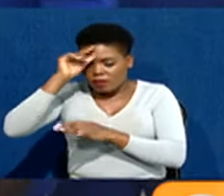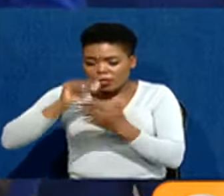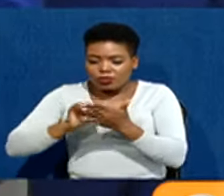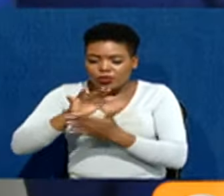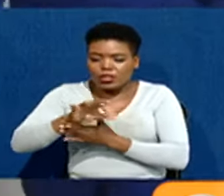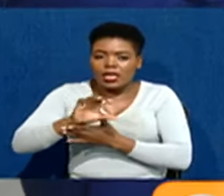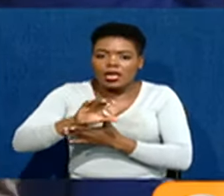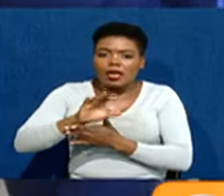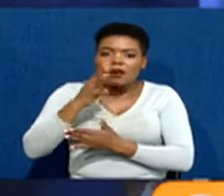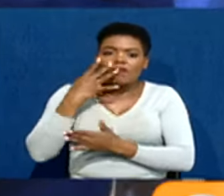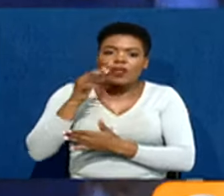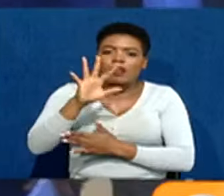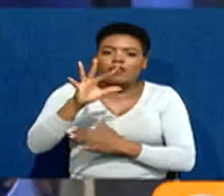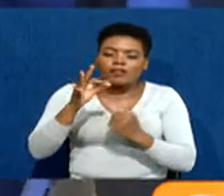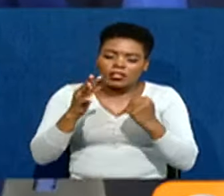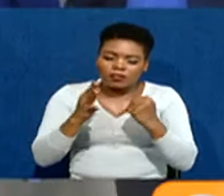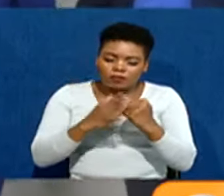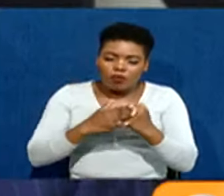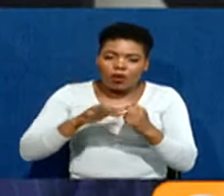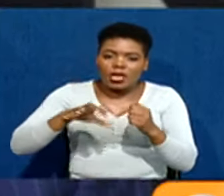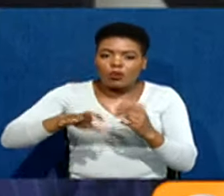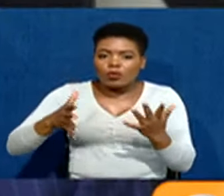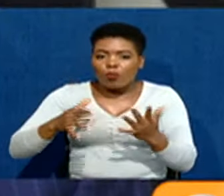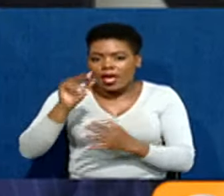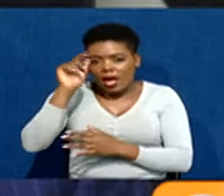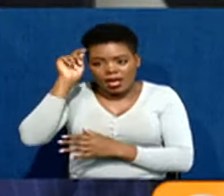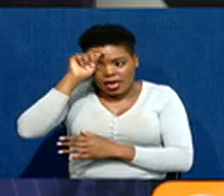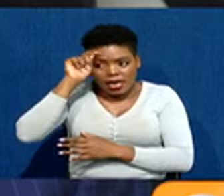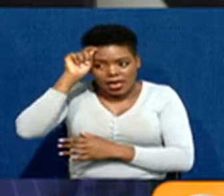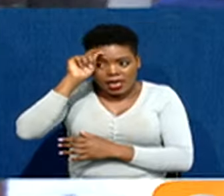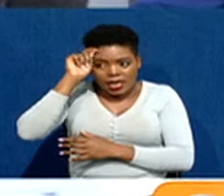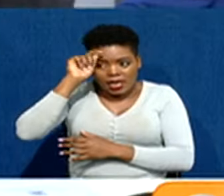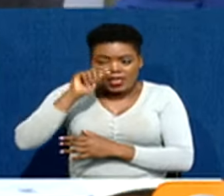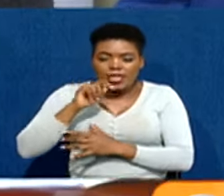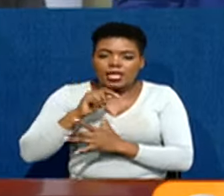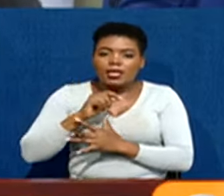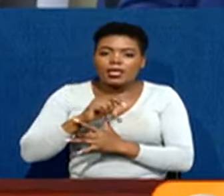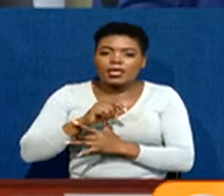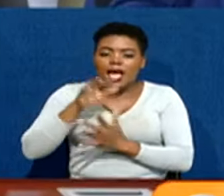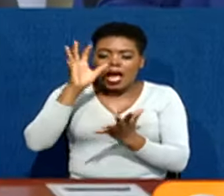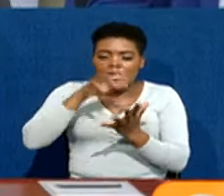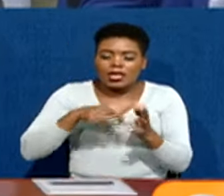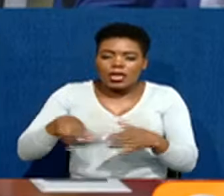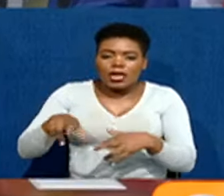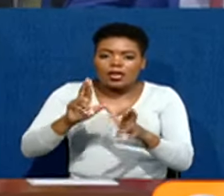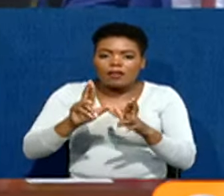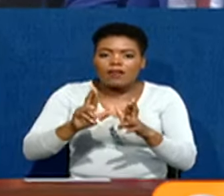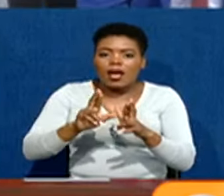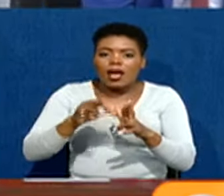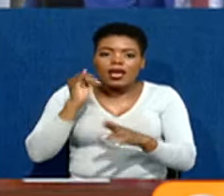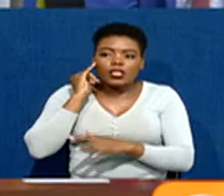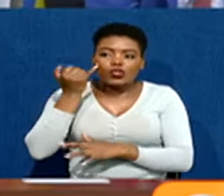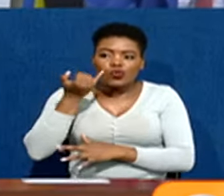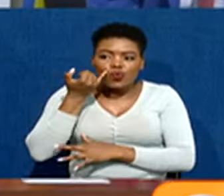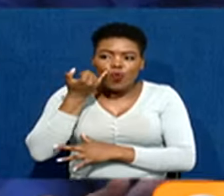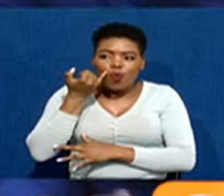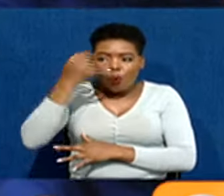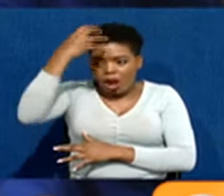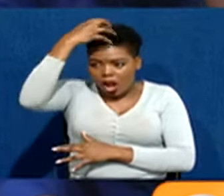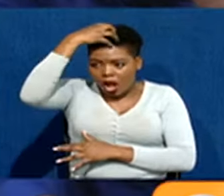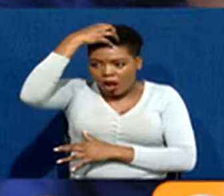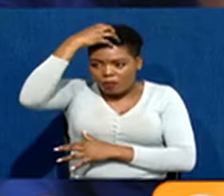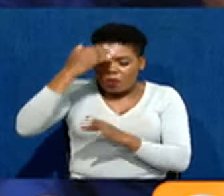million shillings to Tharaka Nithi, Lamu, Isiolo, Tana River and Nyandarua counties before the end of the 2023-2024 financial